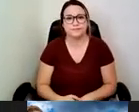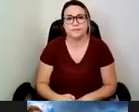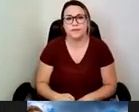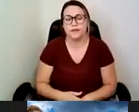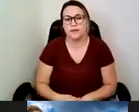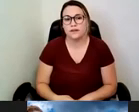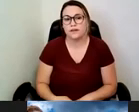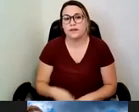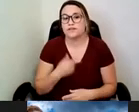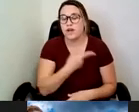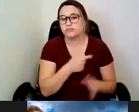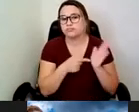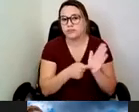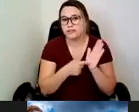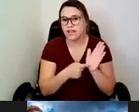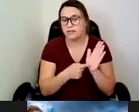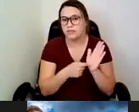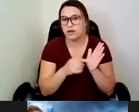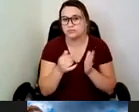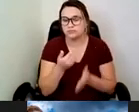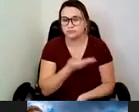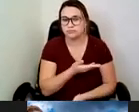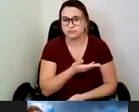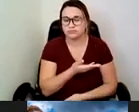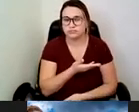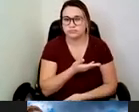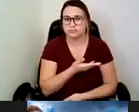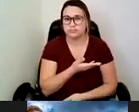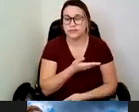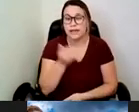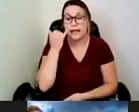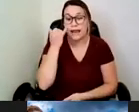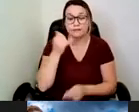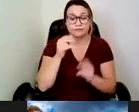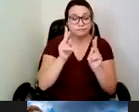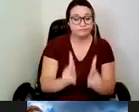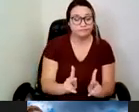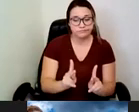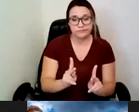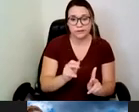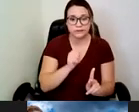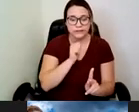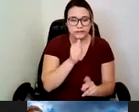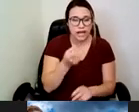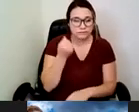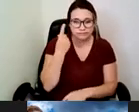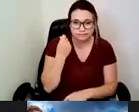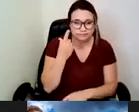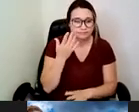So here's an example of one where in this case, if I'm permanently unconscious or a terminal condition or a